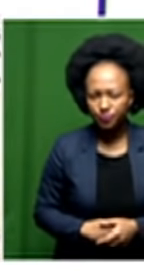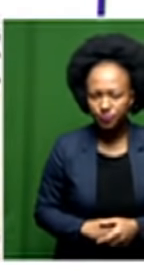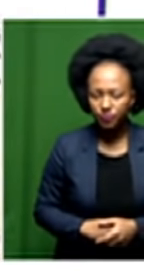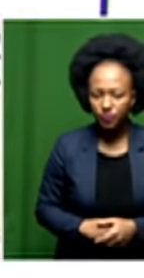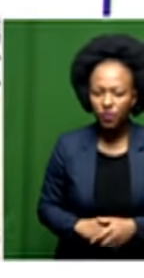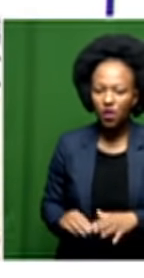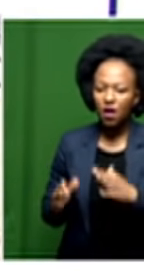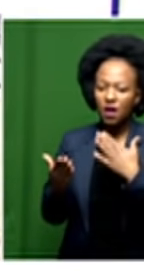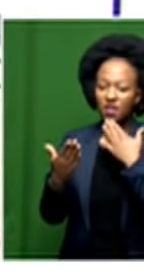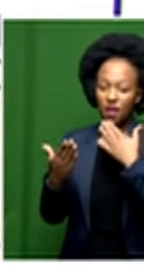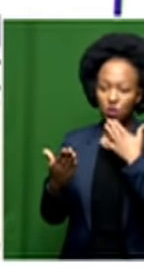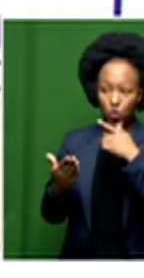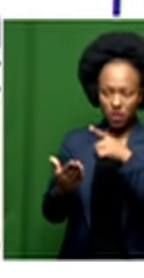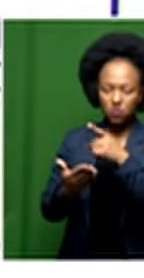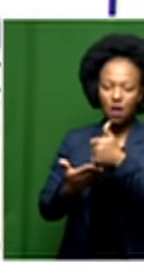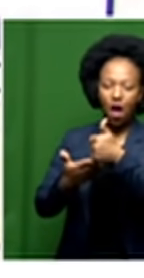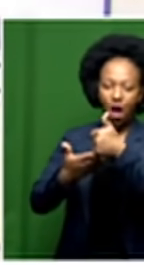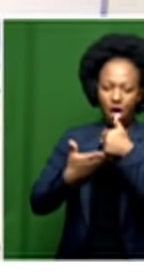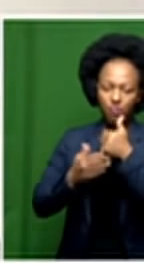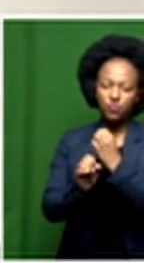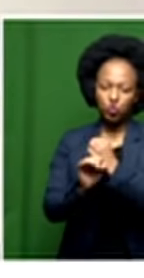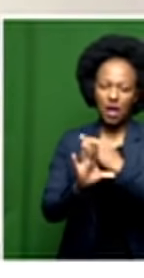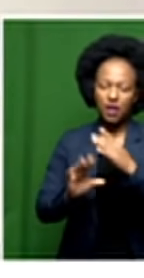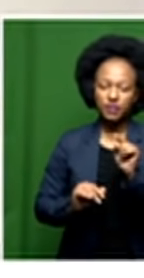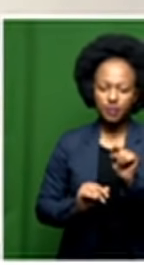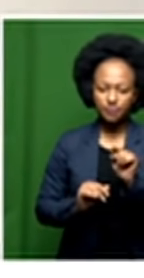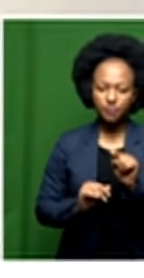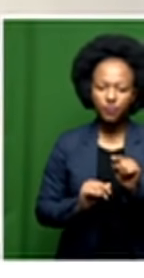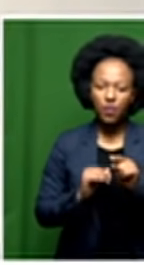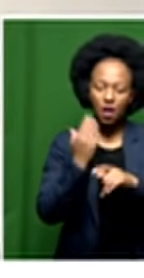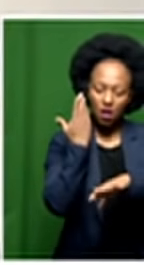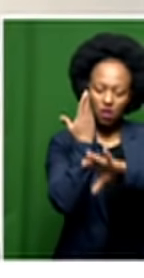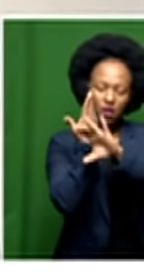a helpful start. So the structure of the Constitution